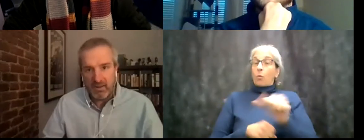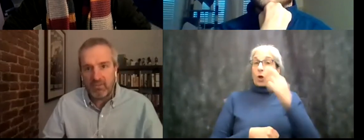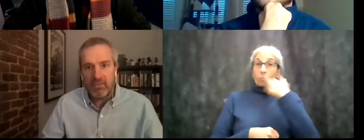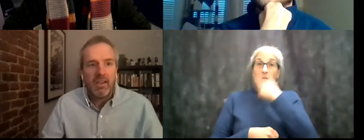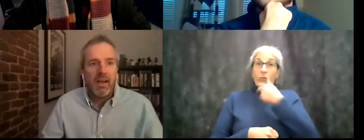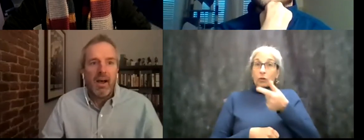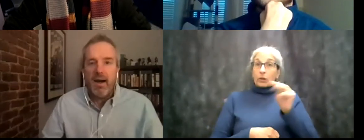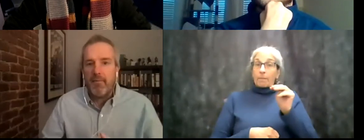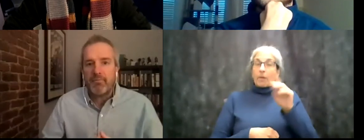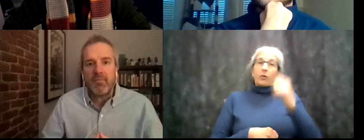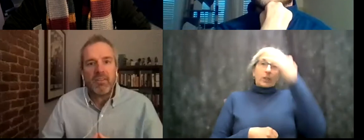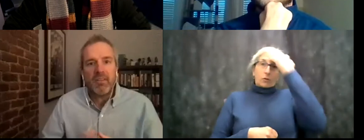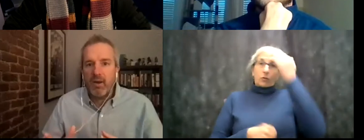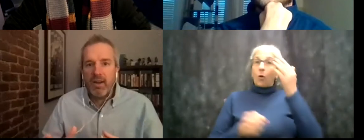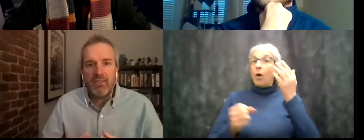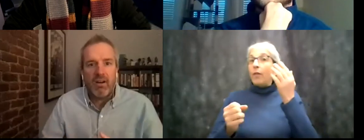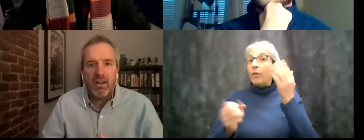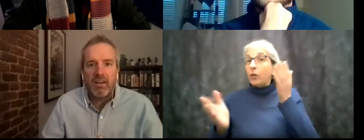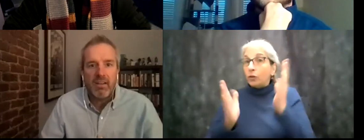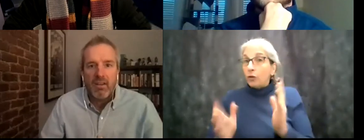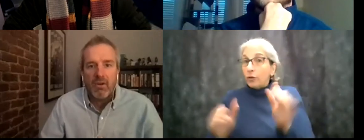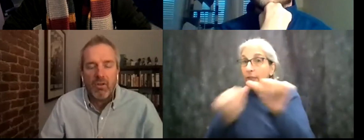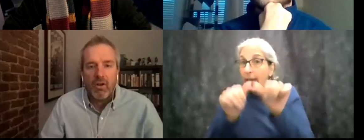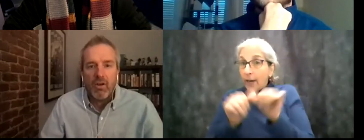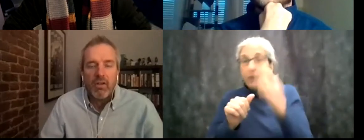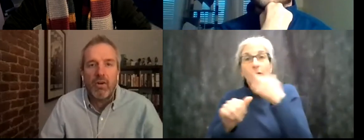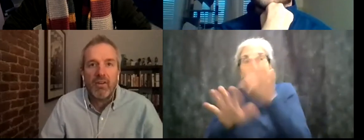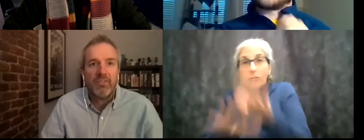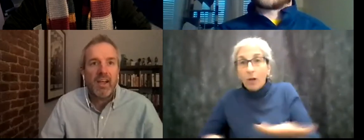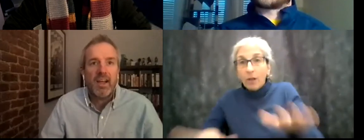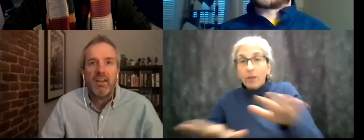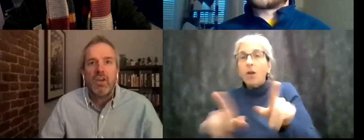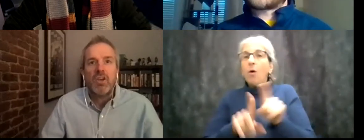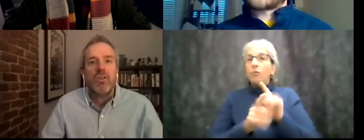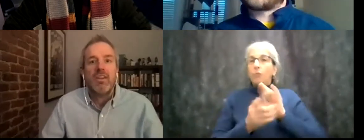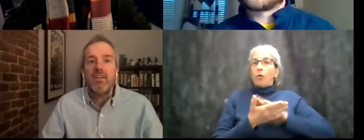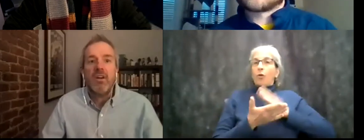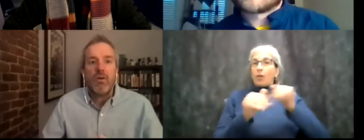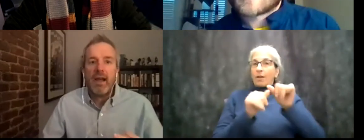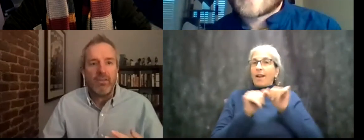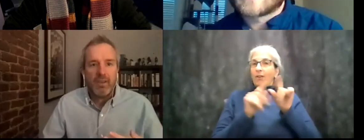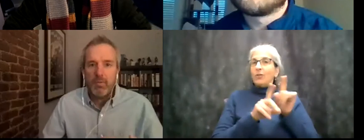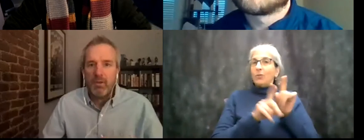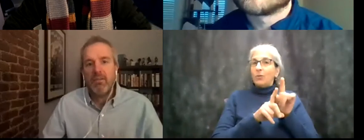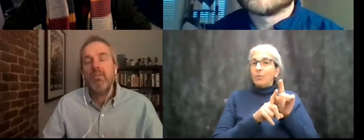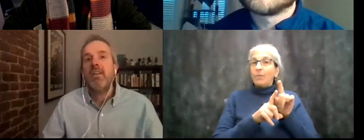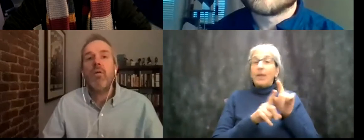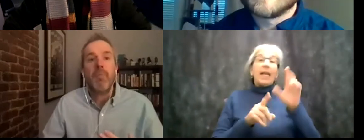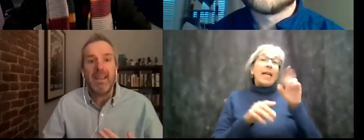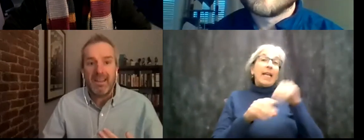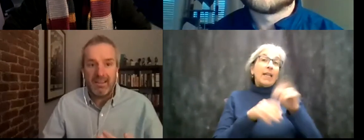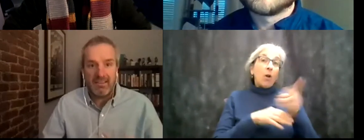of the house. Likewise on the hotel side, you need to know housekeeping. You need to